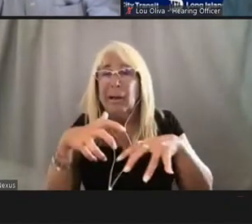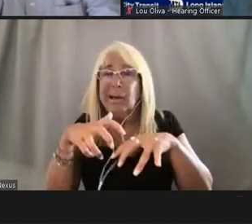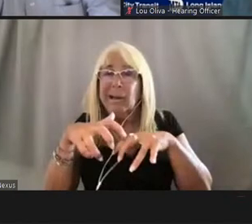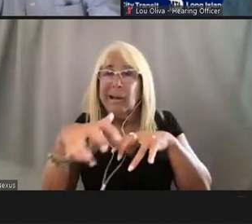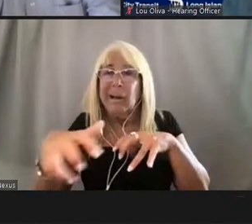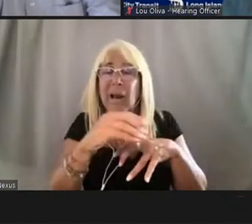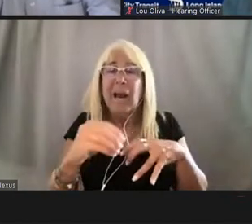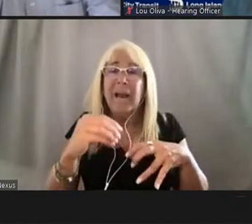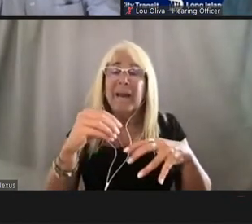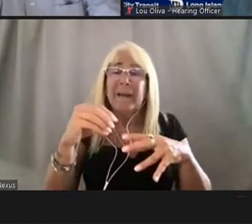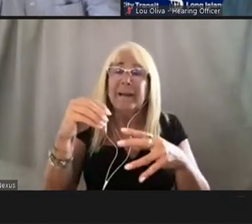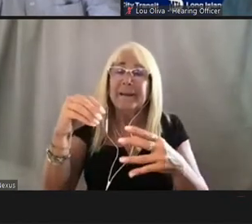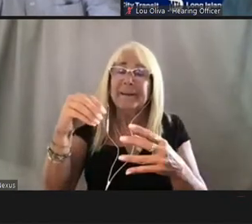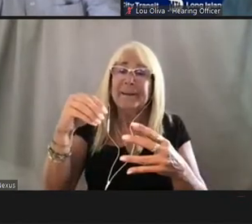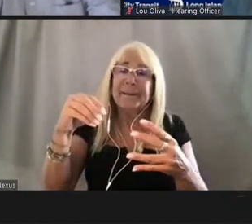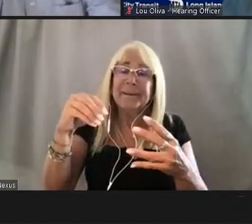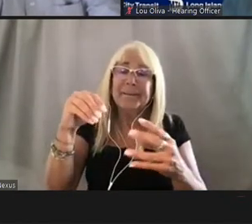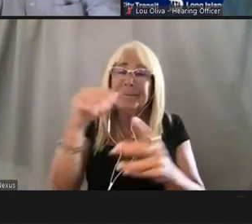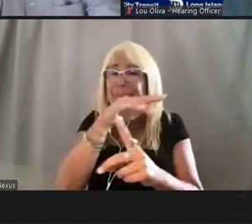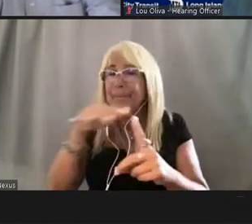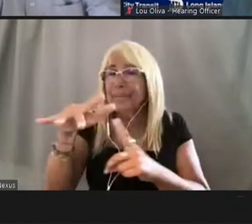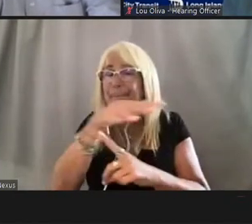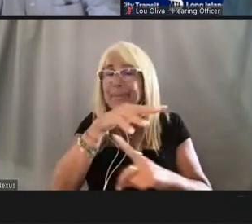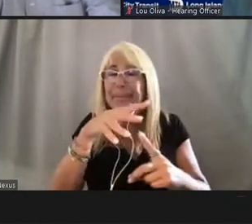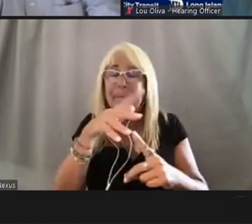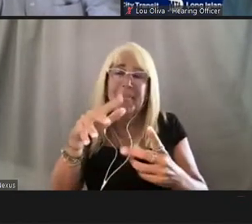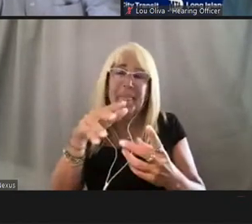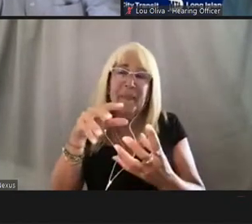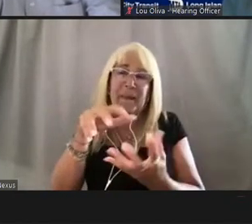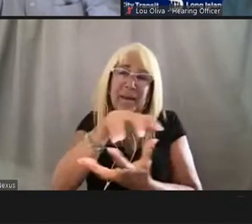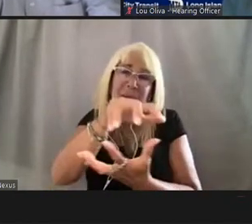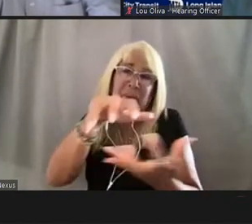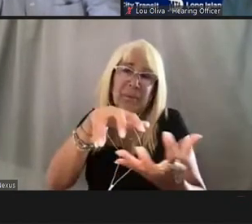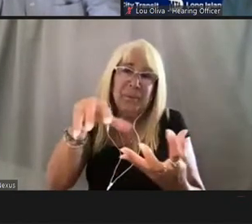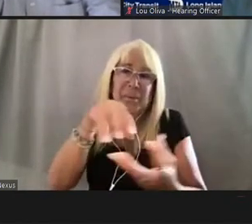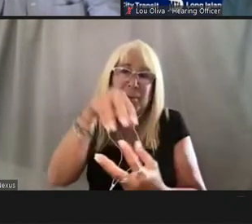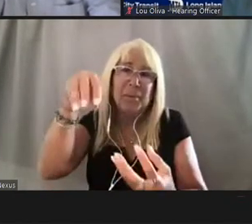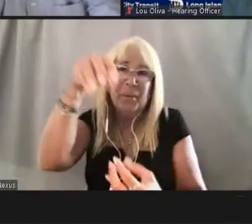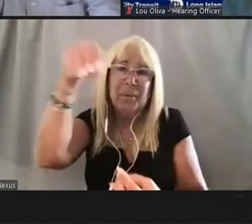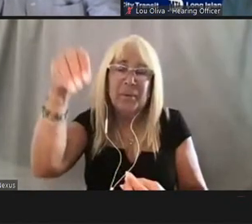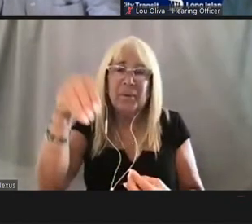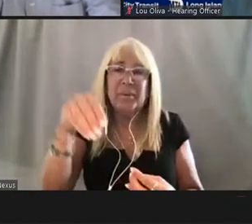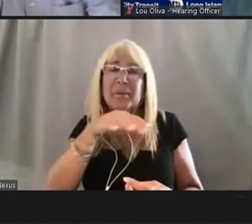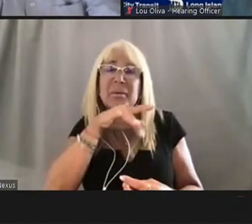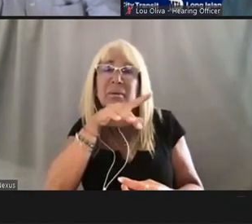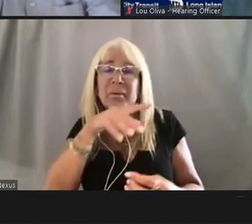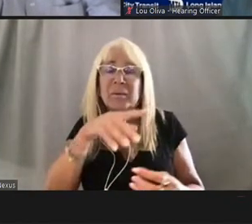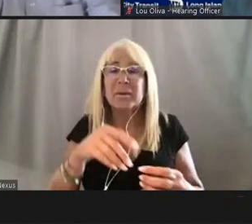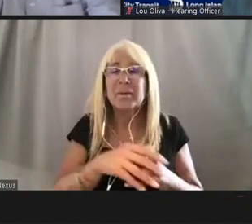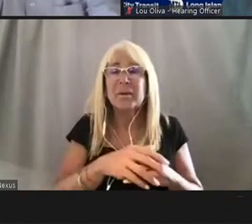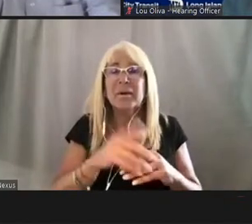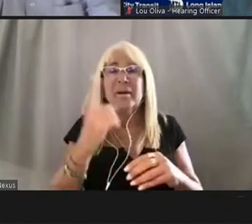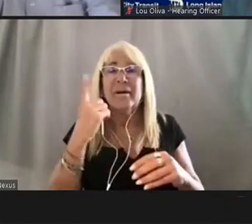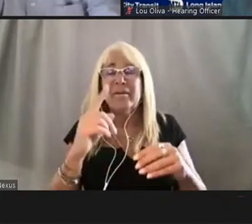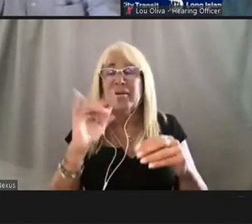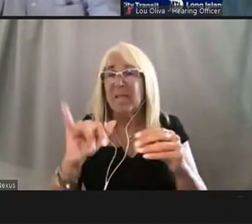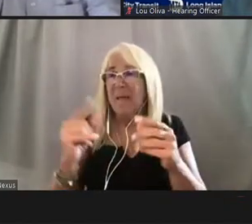to look at that your own figures show that you may actually exceed the secret threshold for the amount of pollution that it's